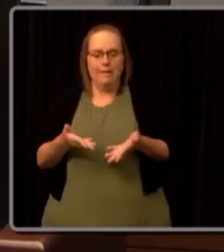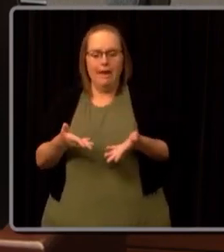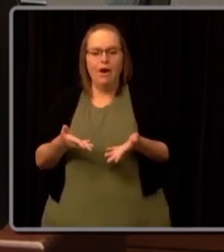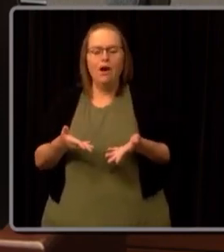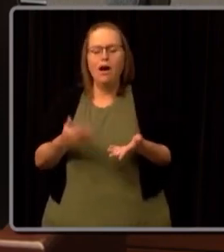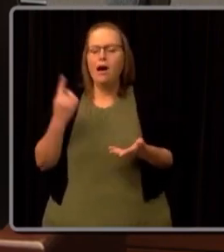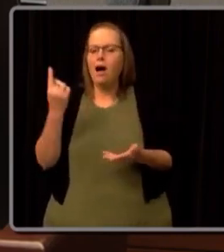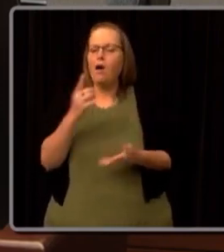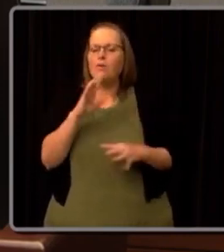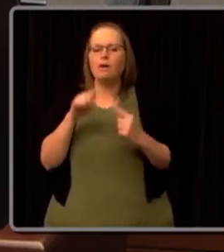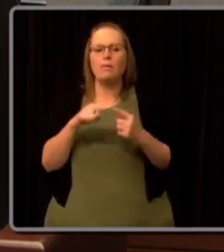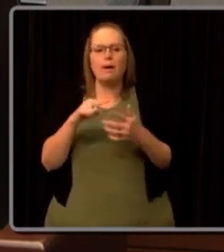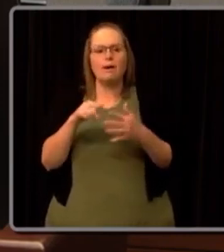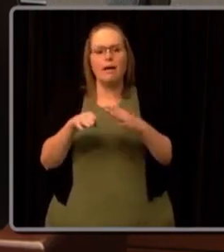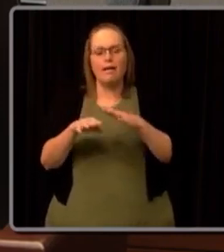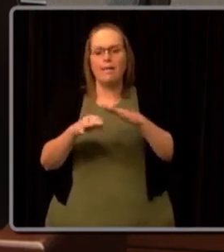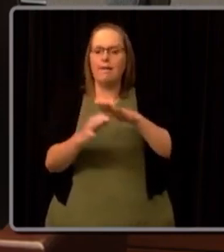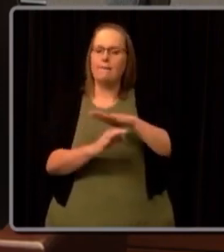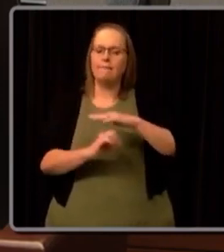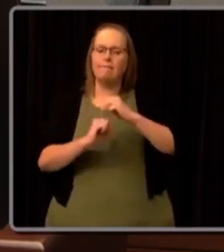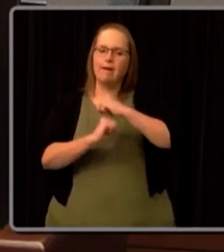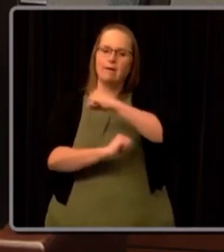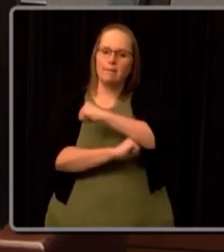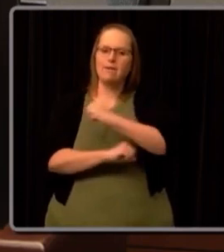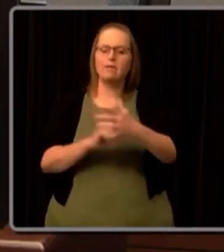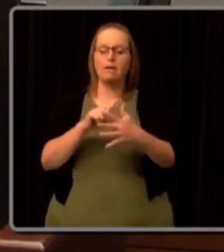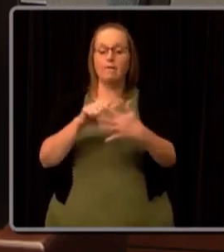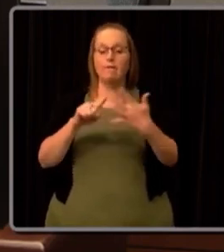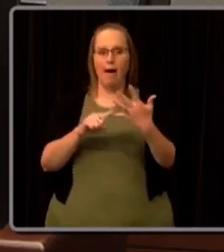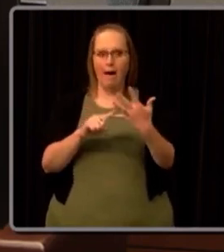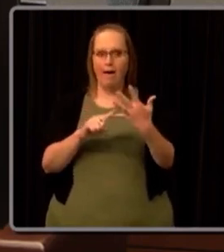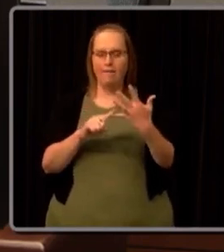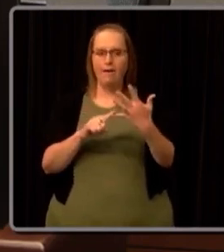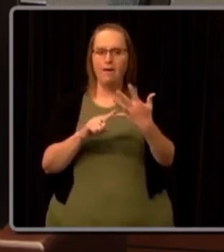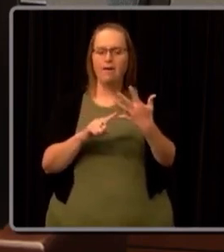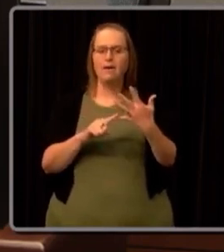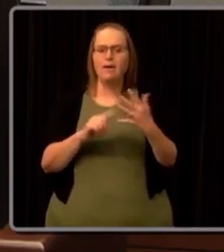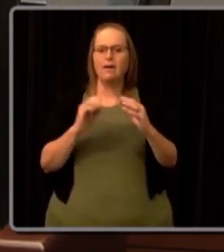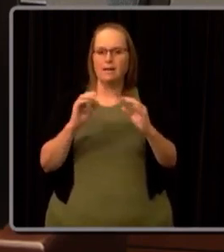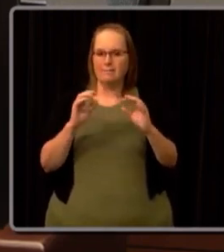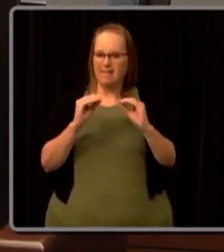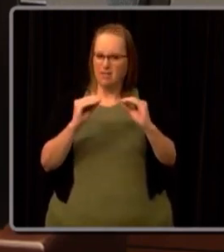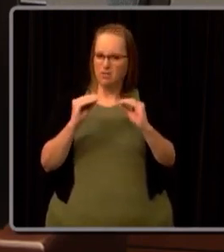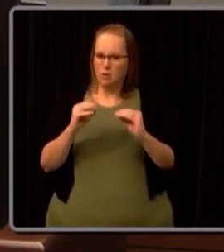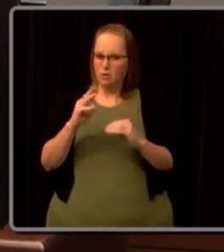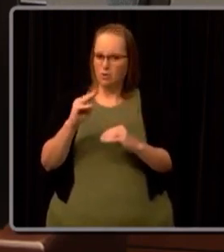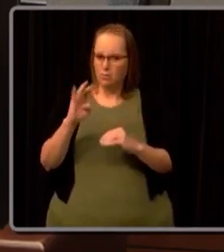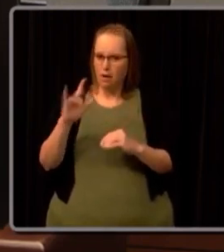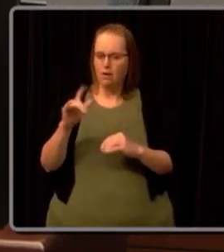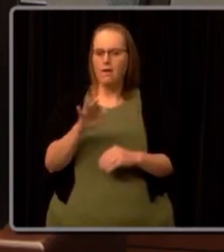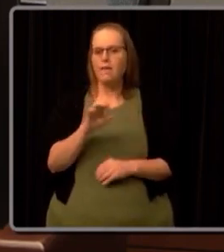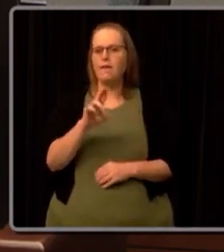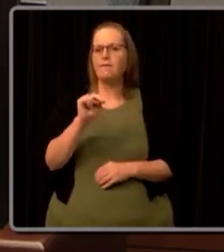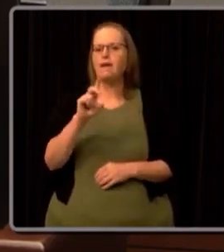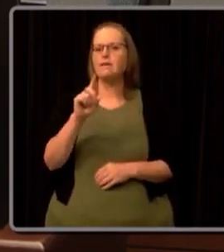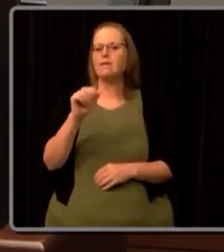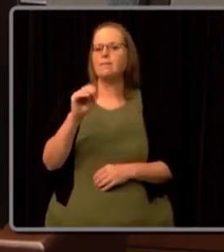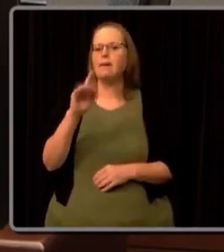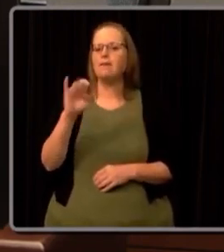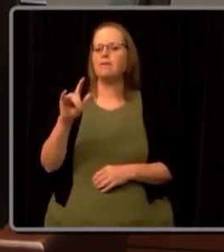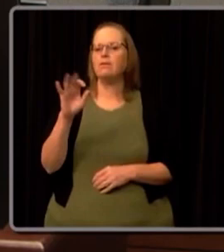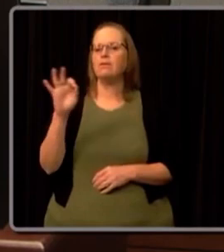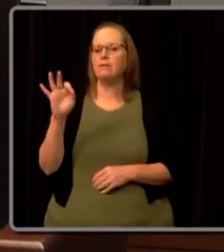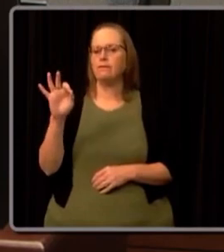the Fundamental 5 instructional model. And when you talk about the Fundamental 5, is that, as educators, we're taught that we should frame the